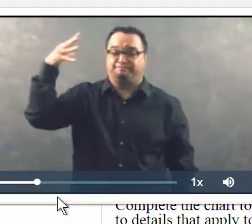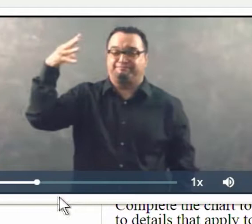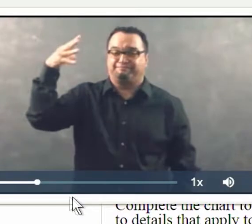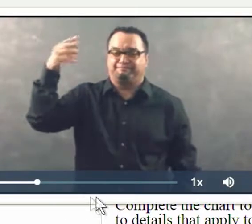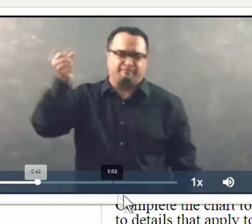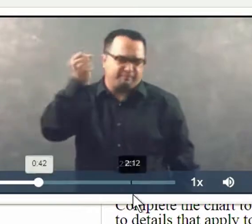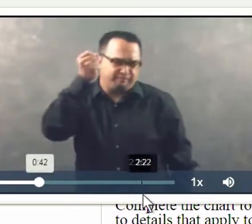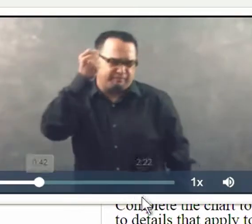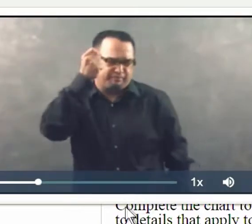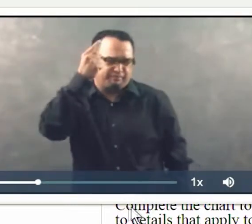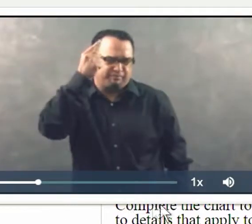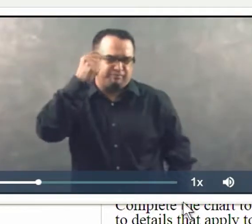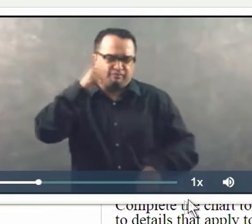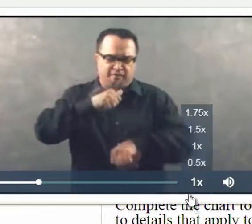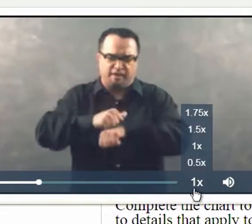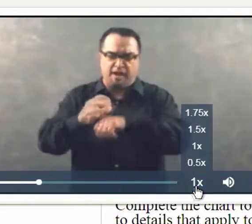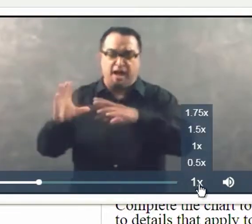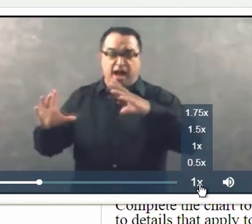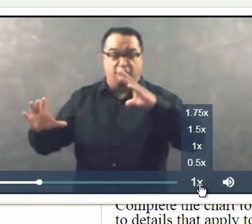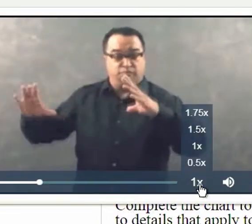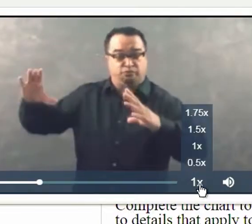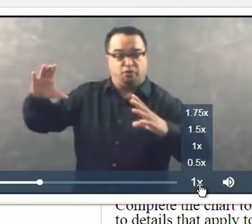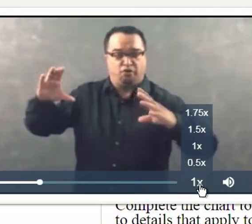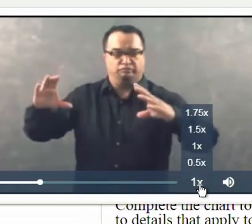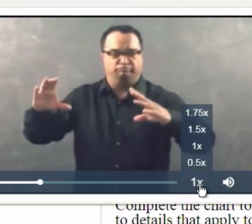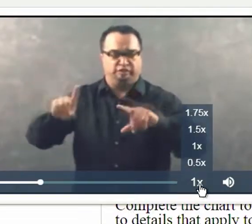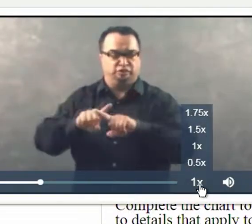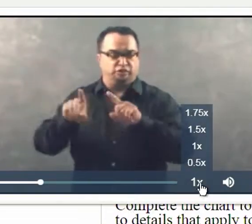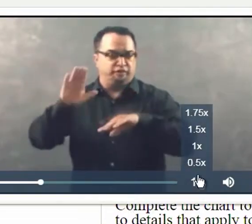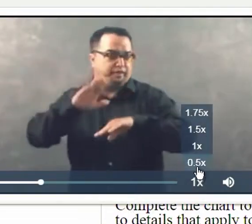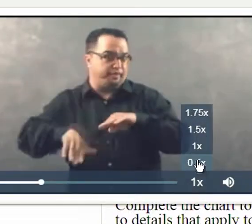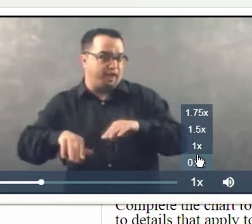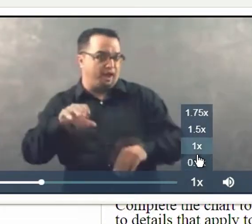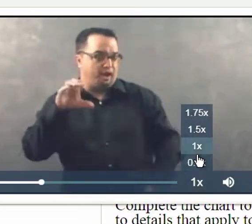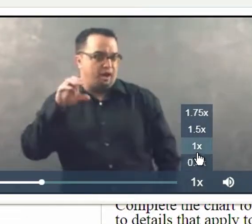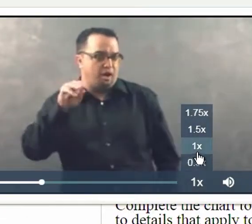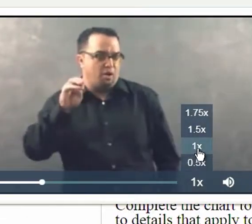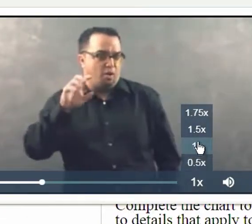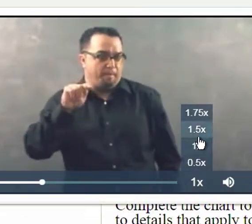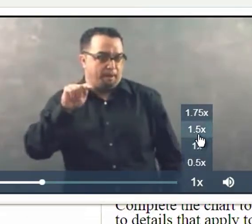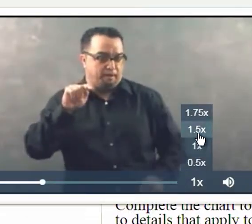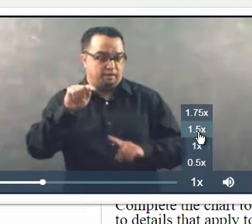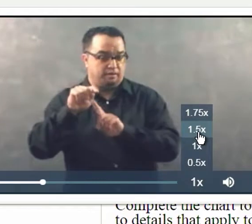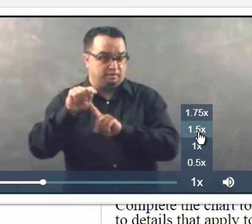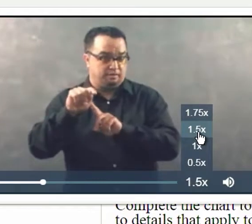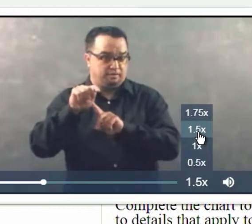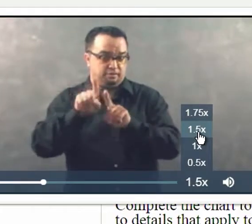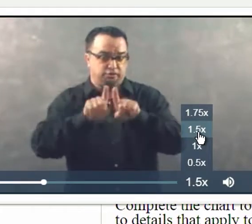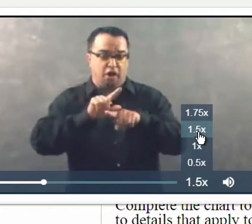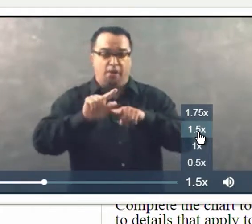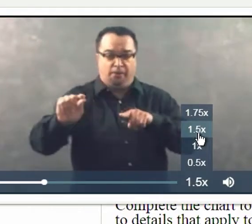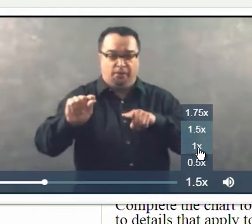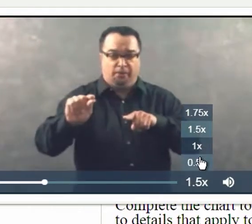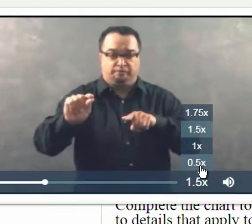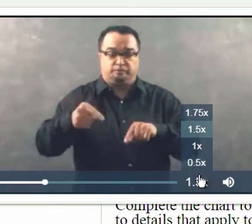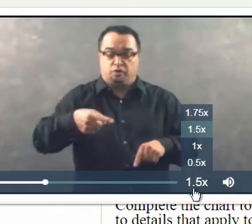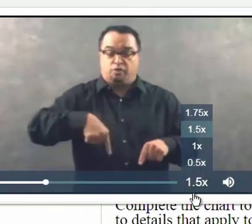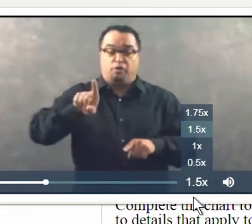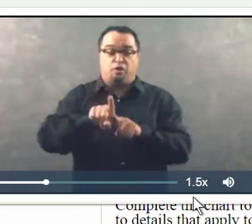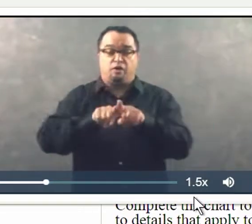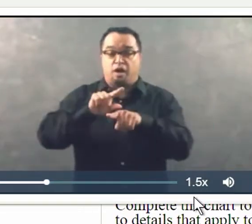You can use the number button to the right of the scrubber bar to slow the video or increase the pace of the video.